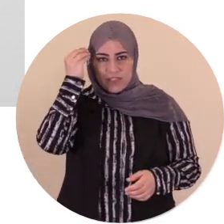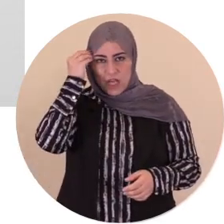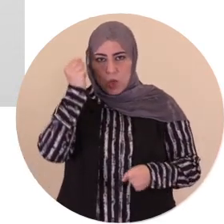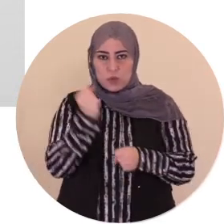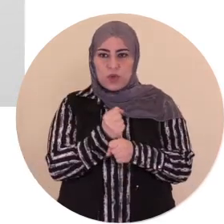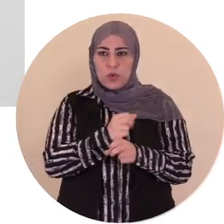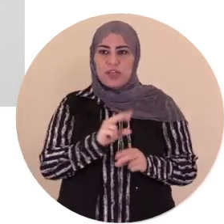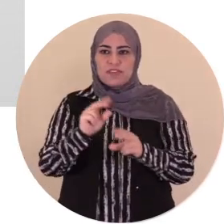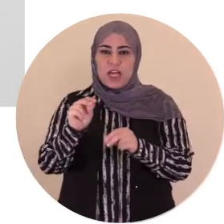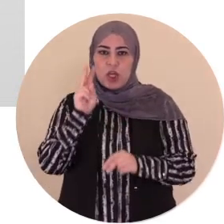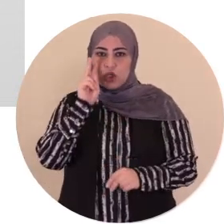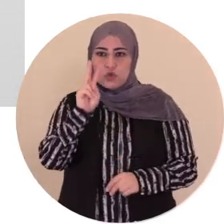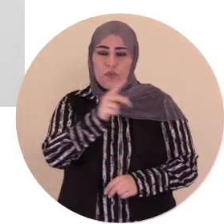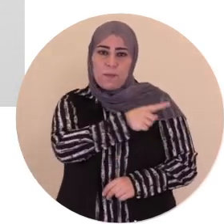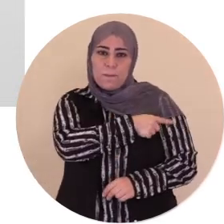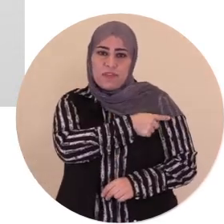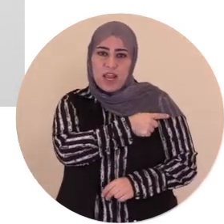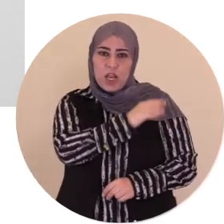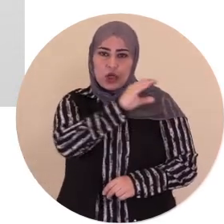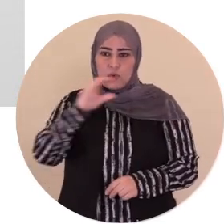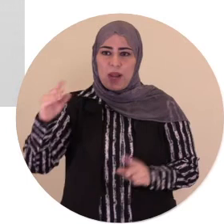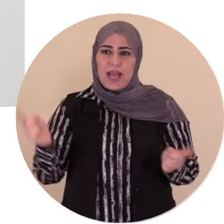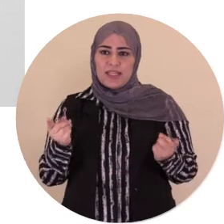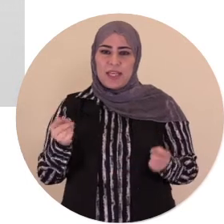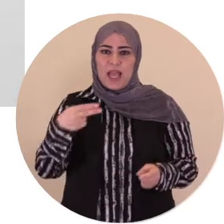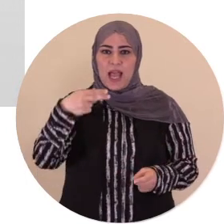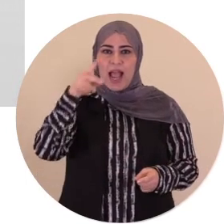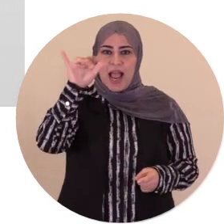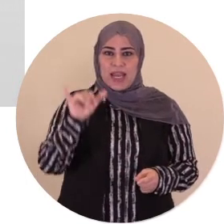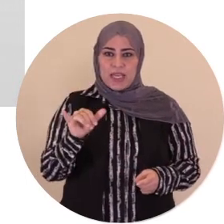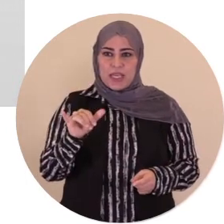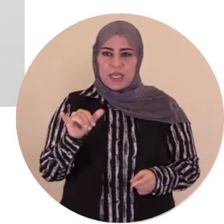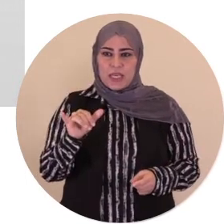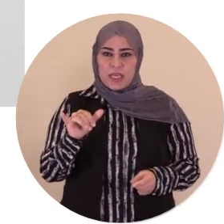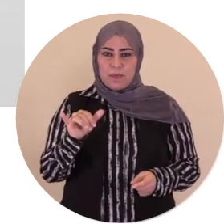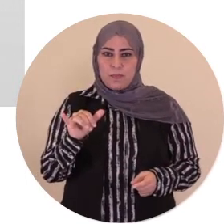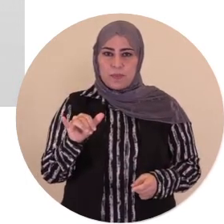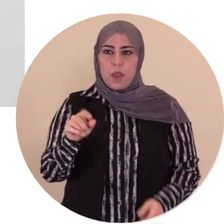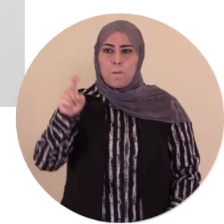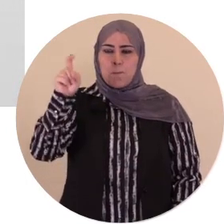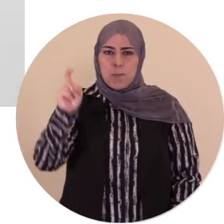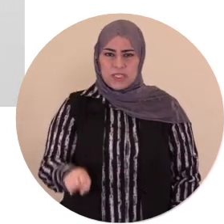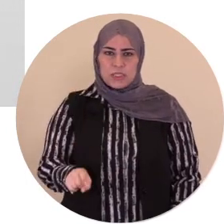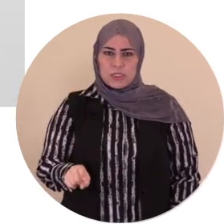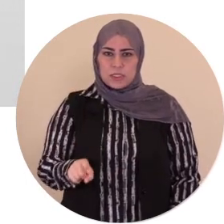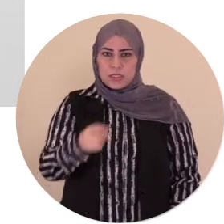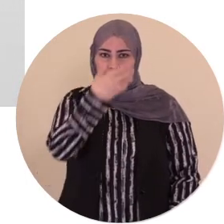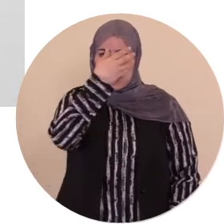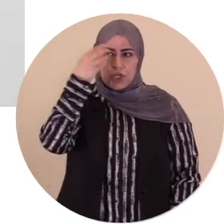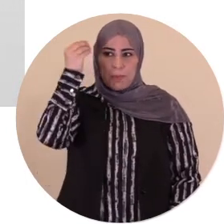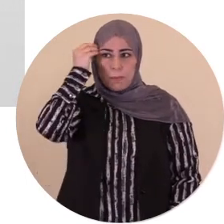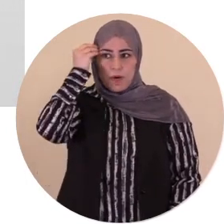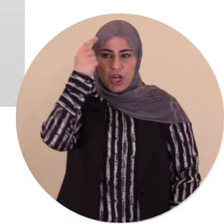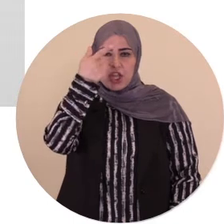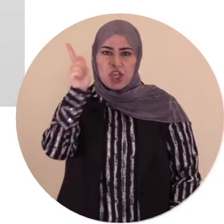sentence. Ali must remember the rule. Ali must remember the rule. And as you can see, we have our